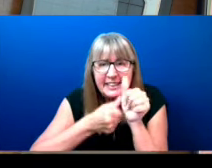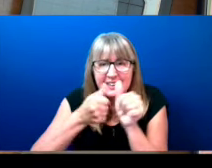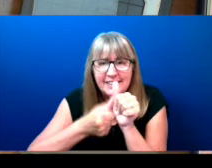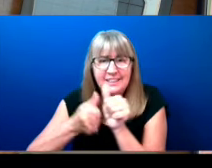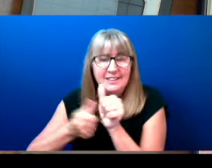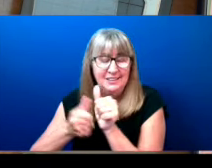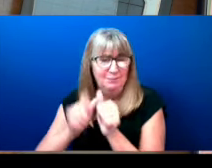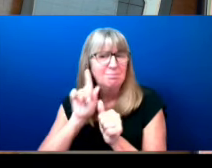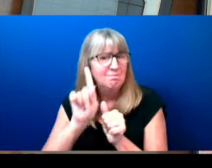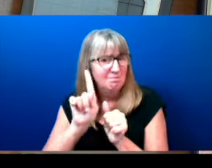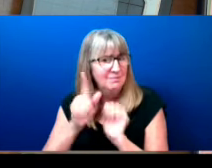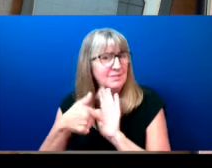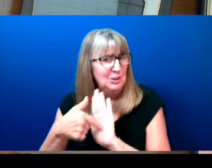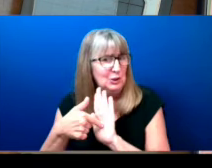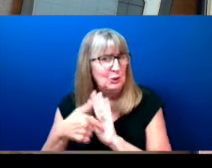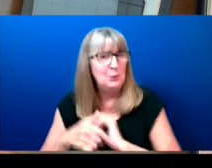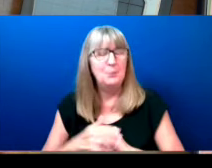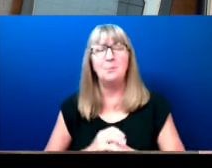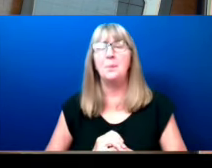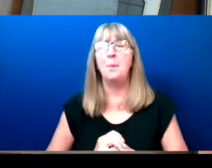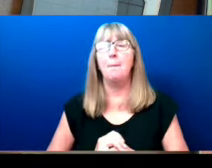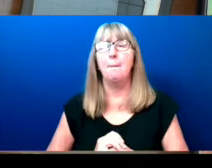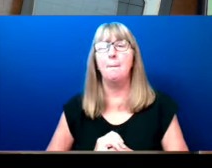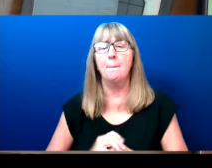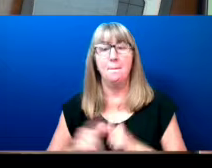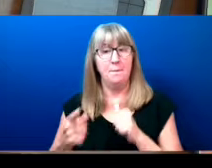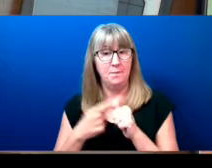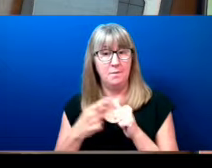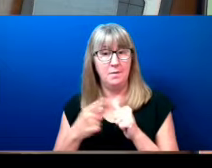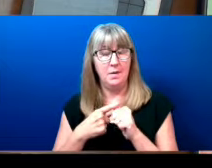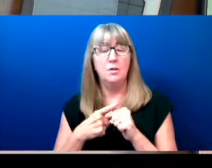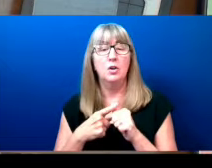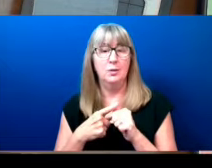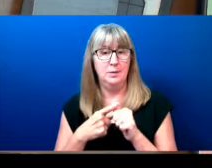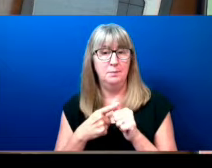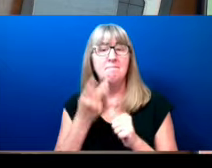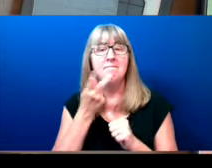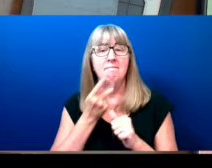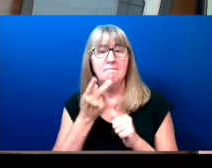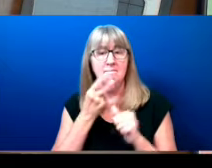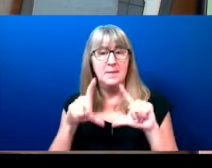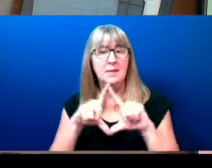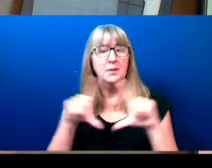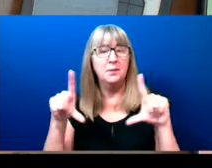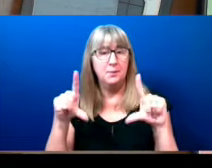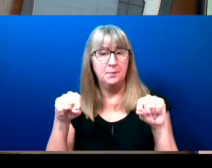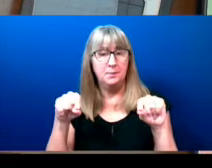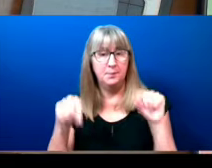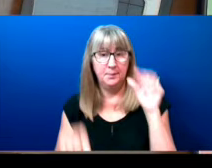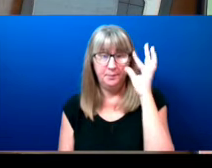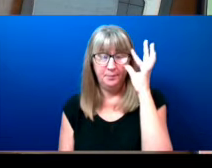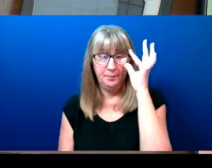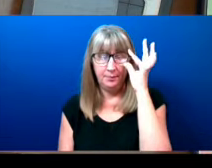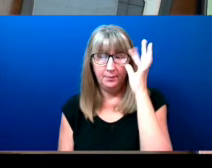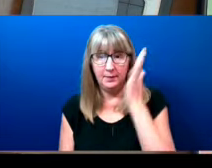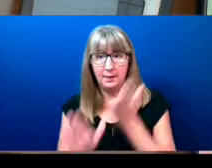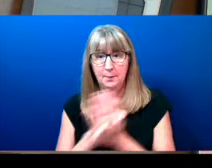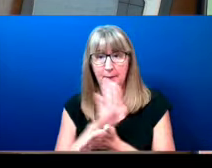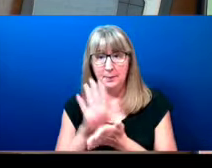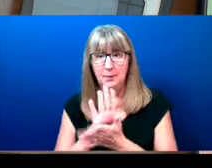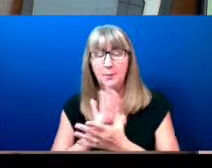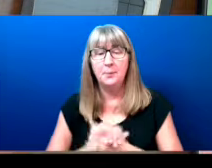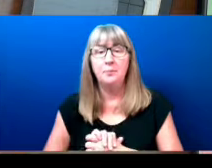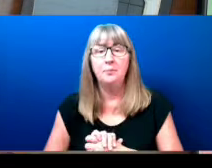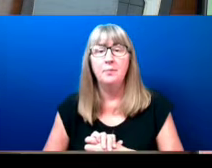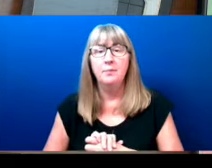individually. So I'm going to show you how I did that real quick. So First, I got the Blushing Bride